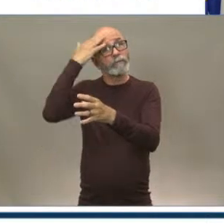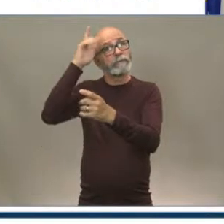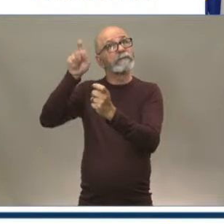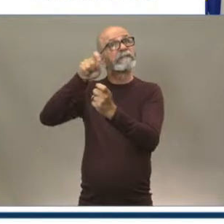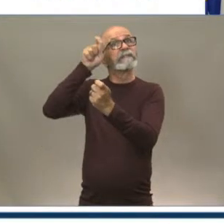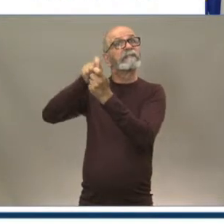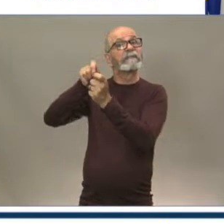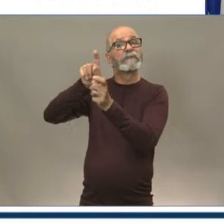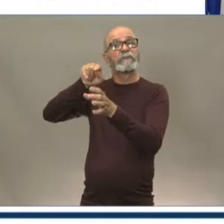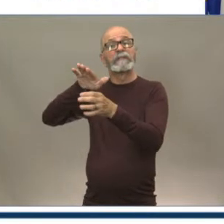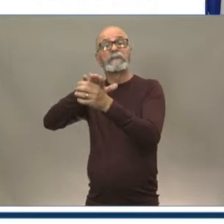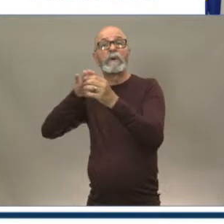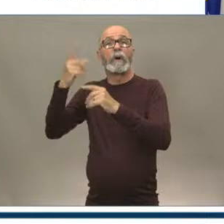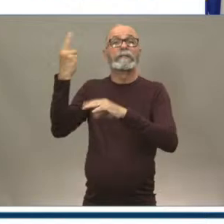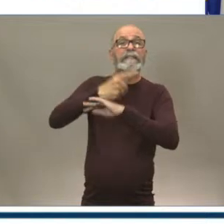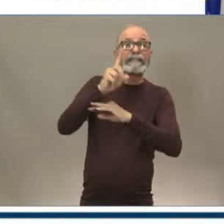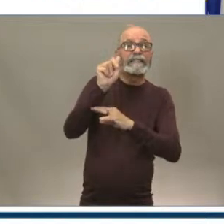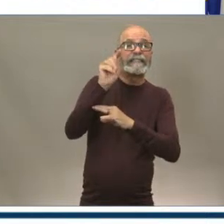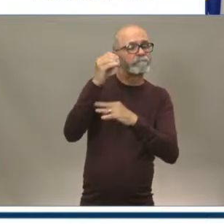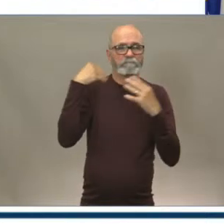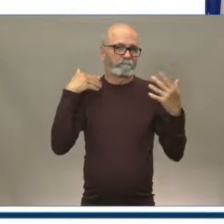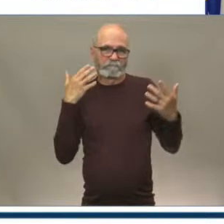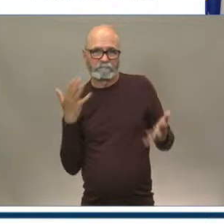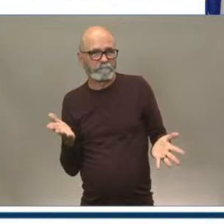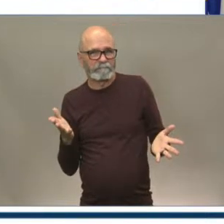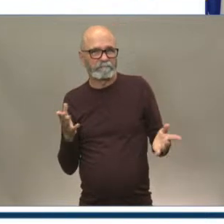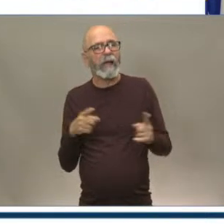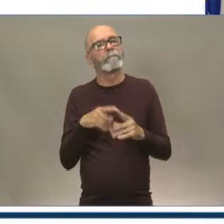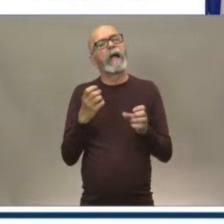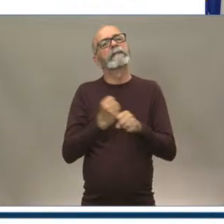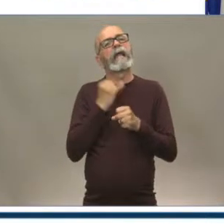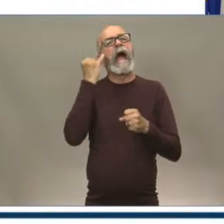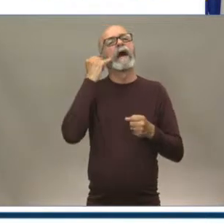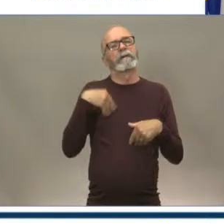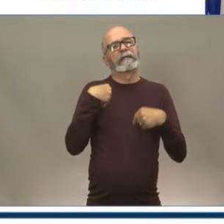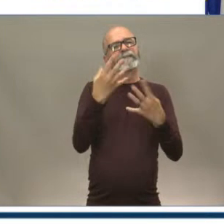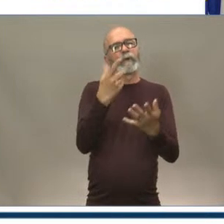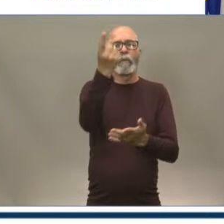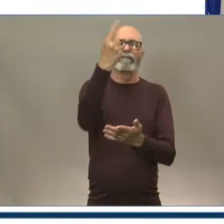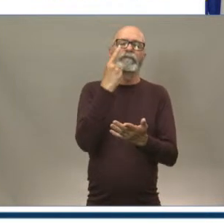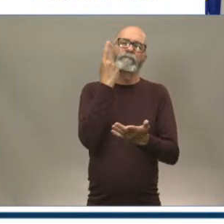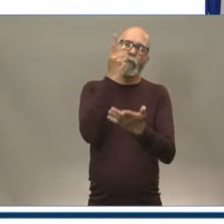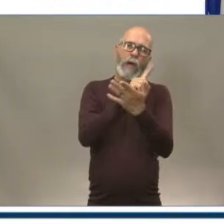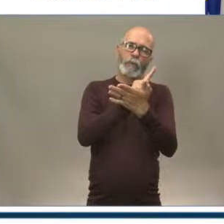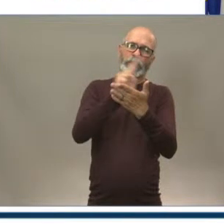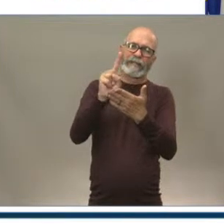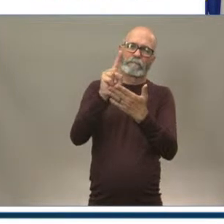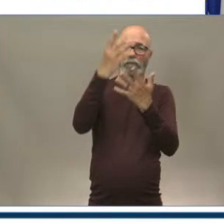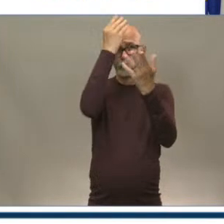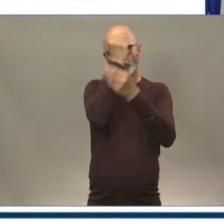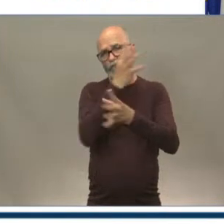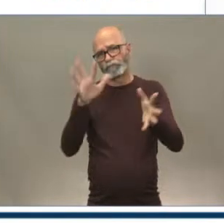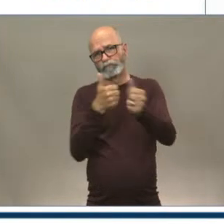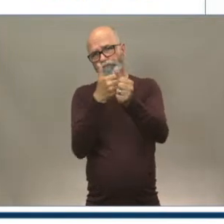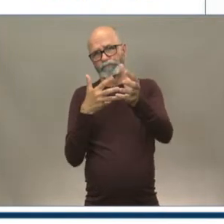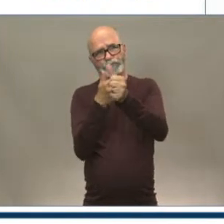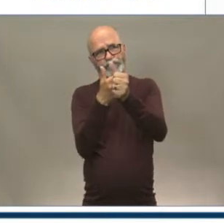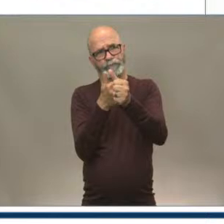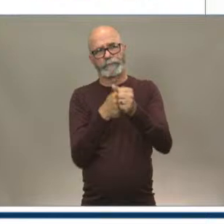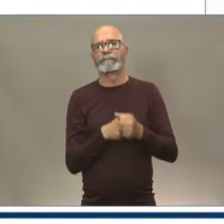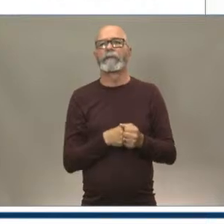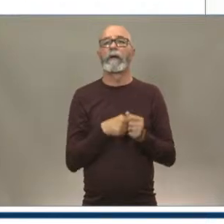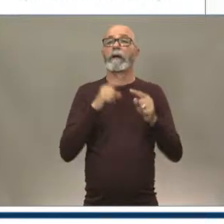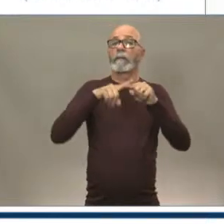week is pretty precise. Some of this depends on, it's all dependent on exactly getting the vaccine